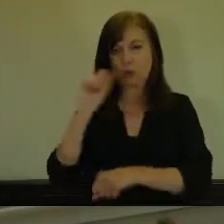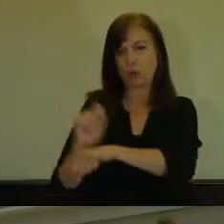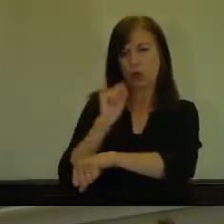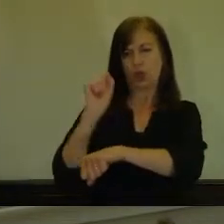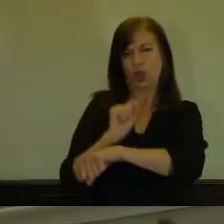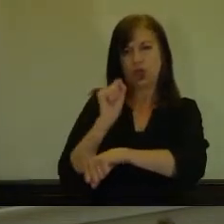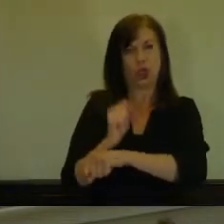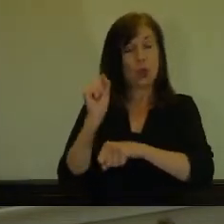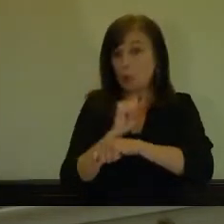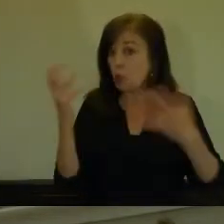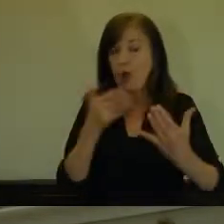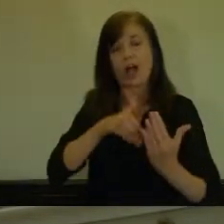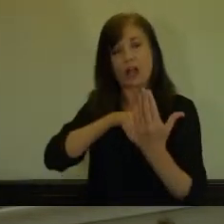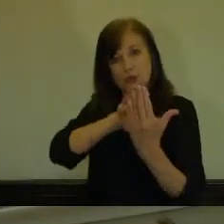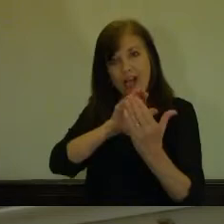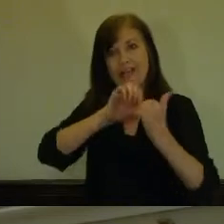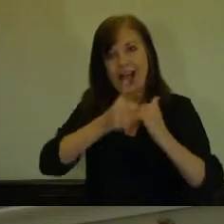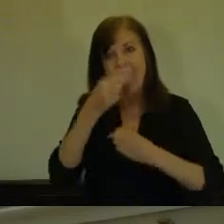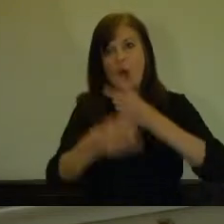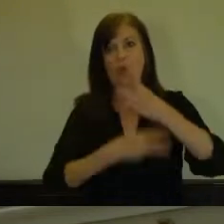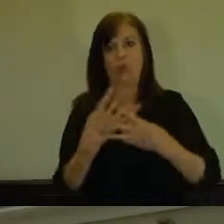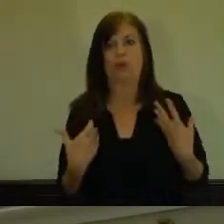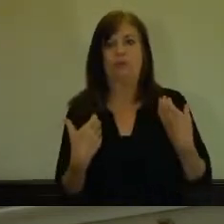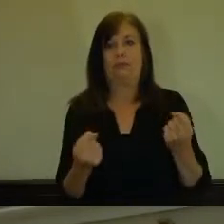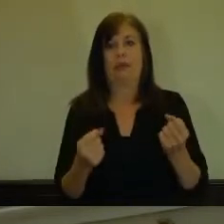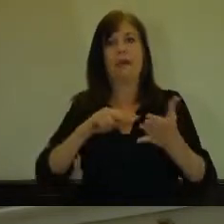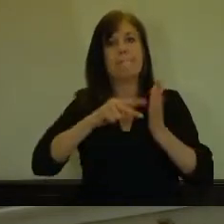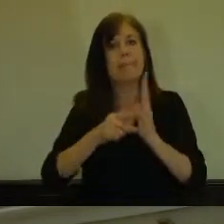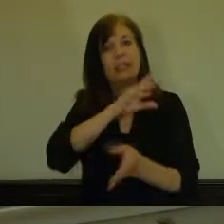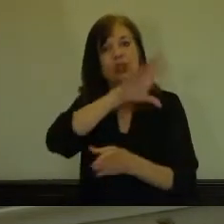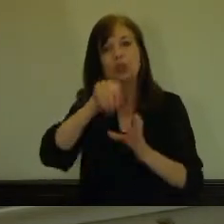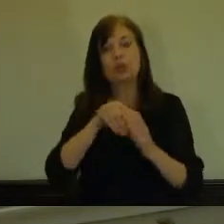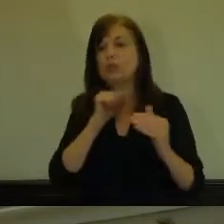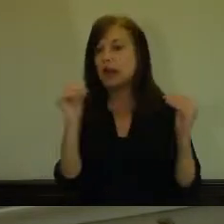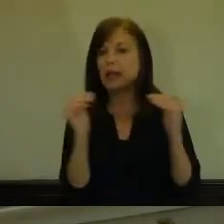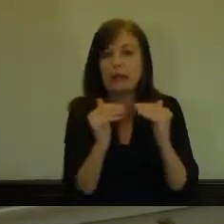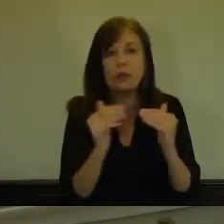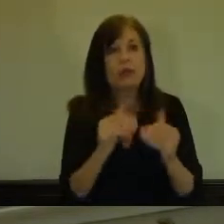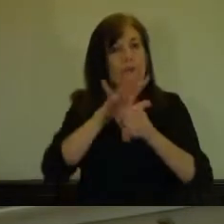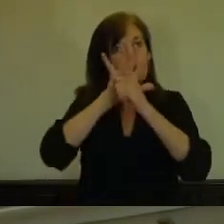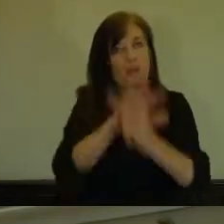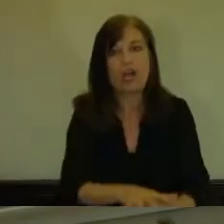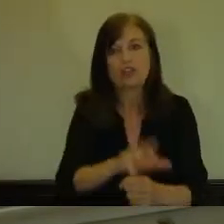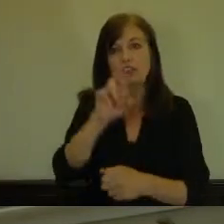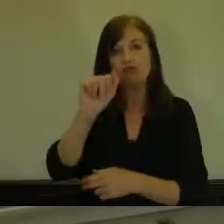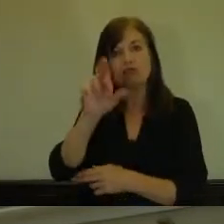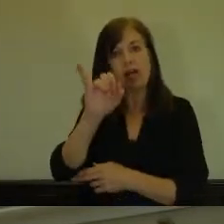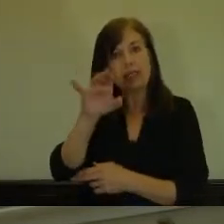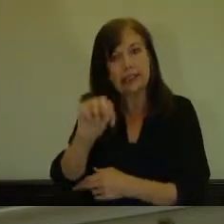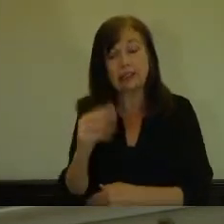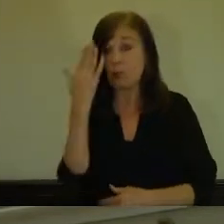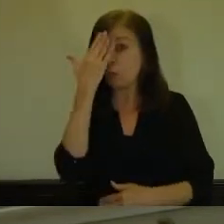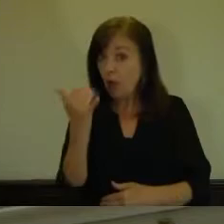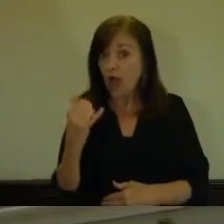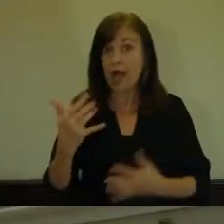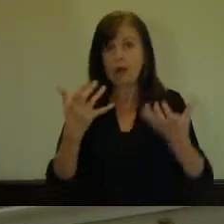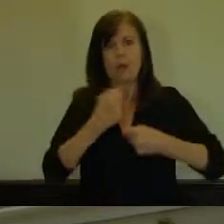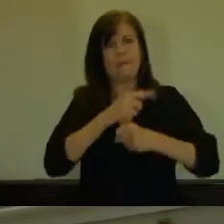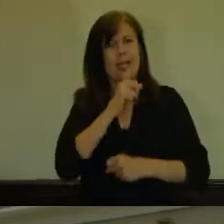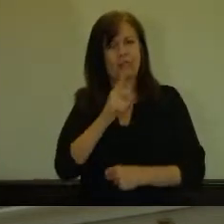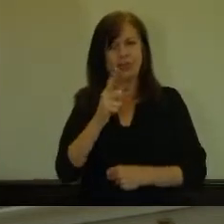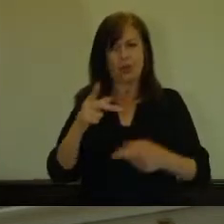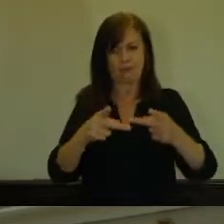own world, which includes ending racism and inequities and oppression in order that we might create a place for